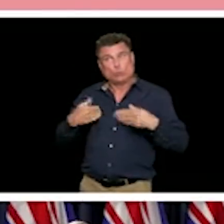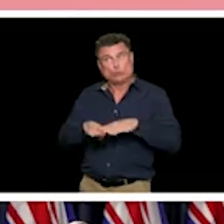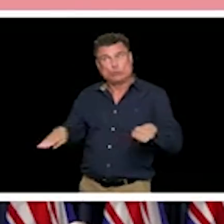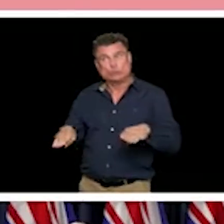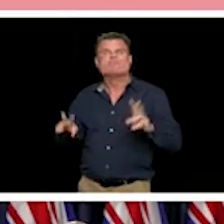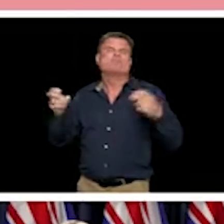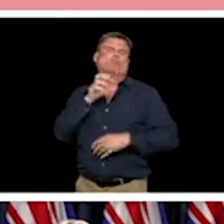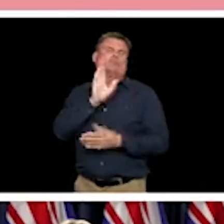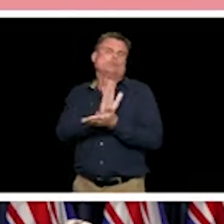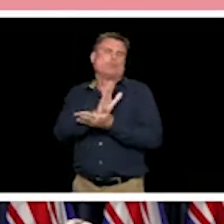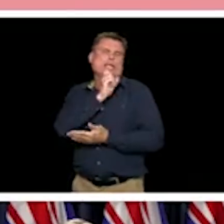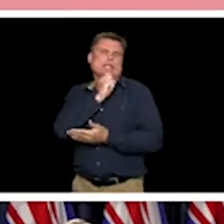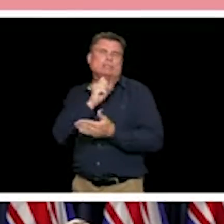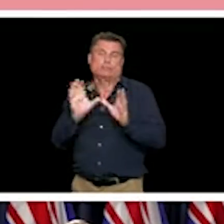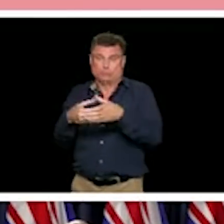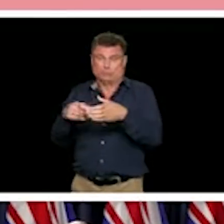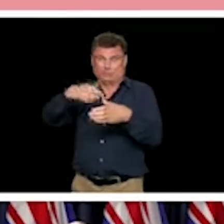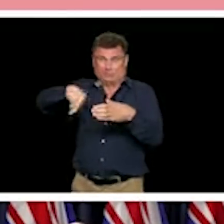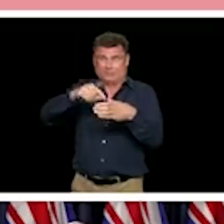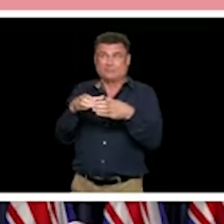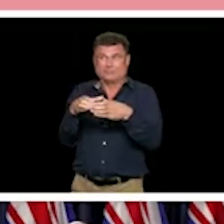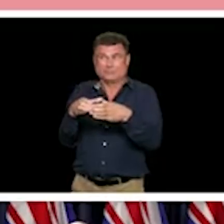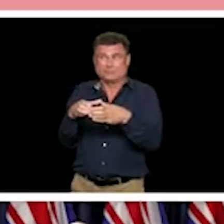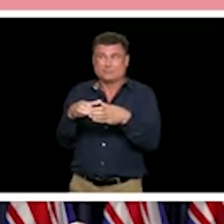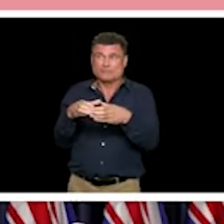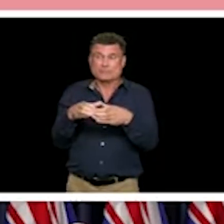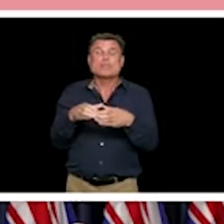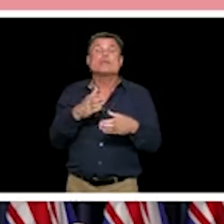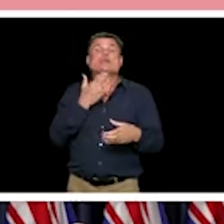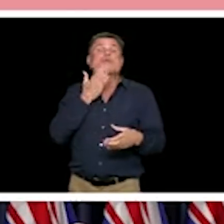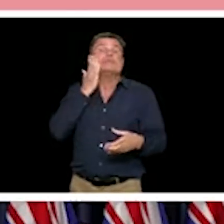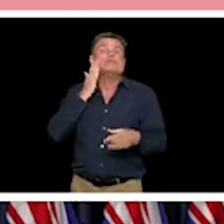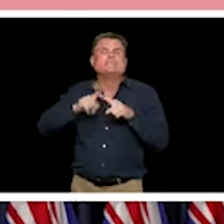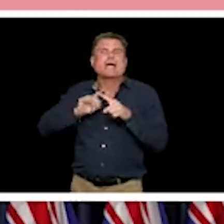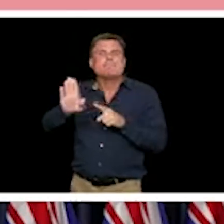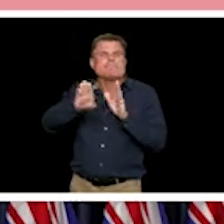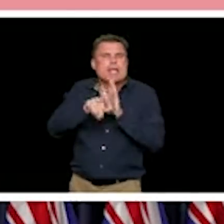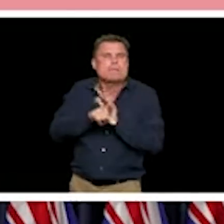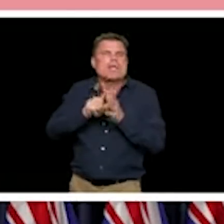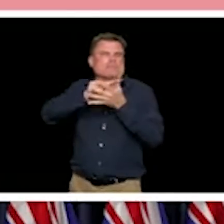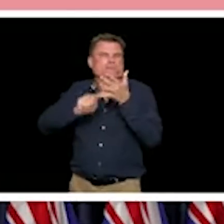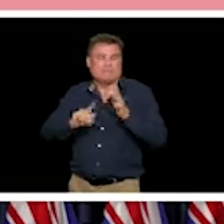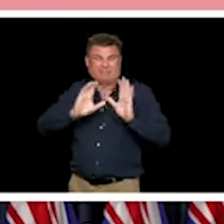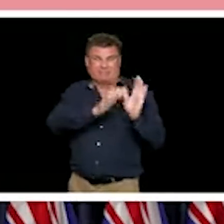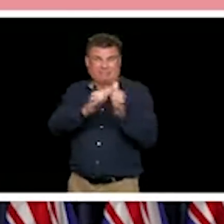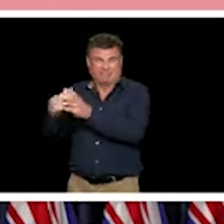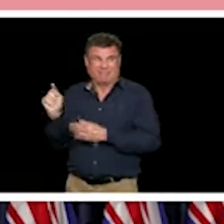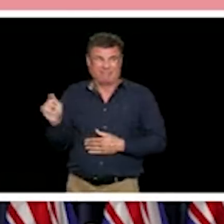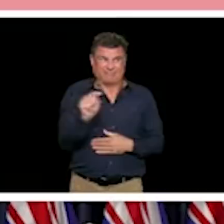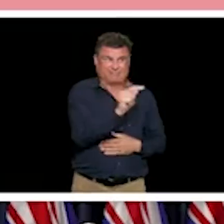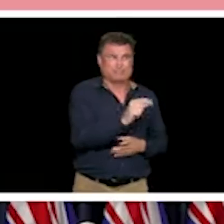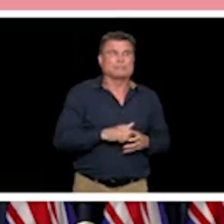there was differences by racialized groups on those households as well. And what we find in this is